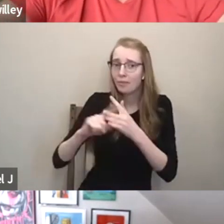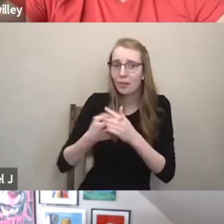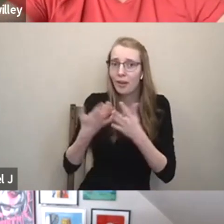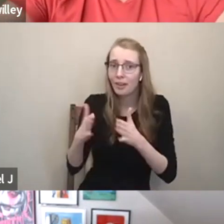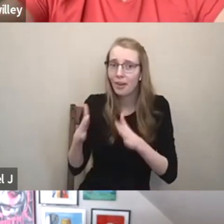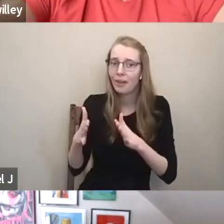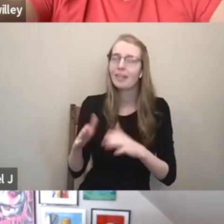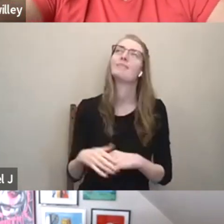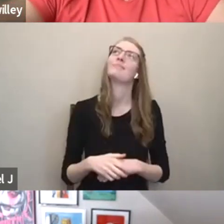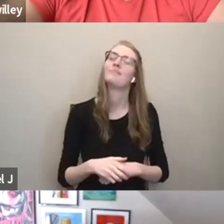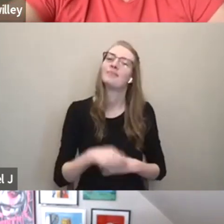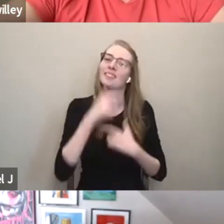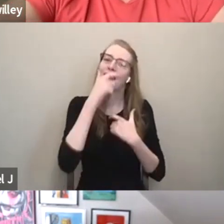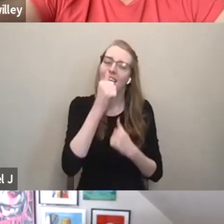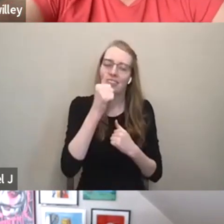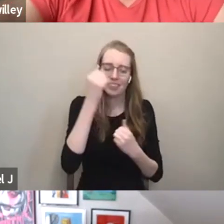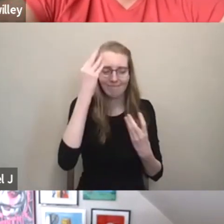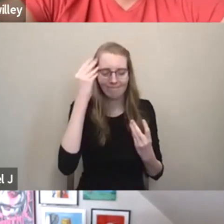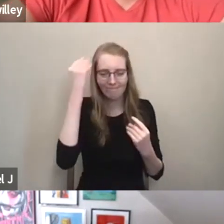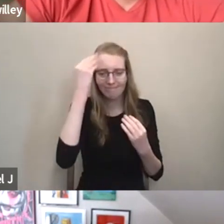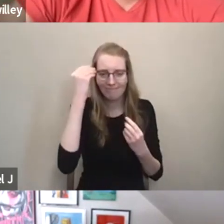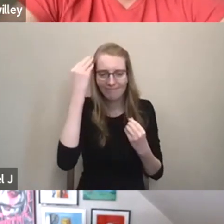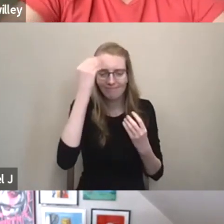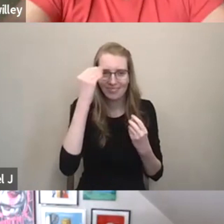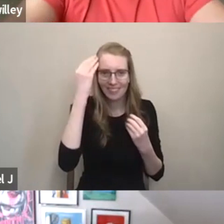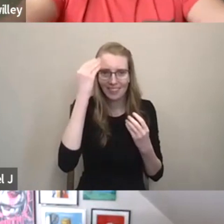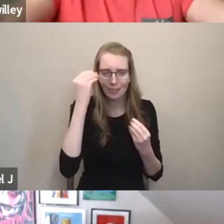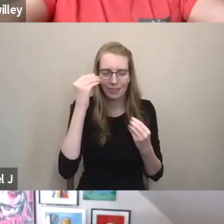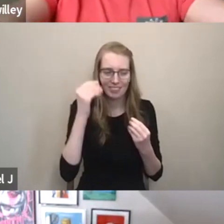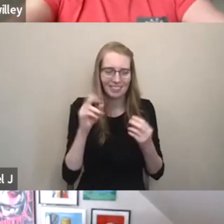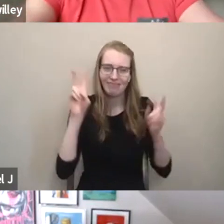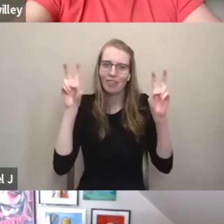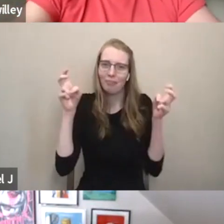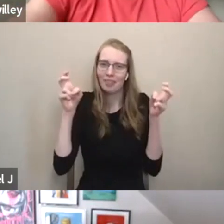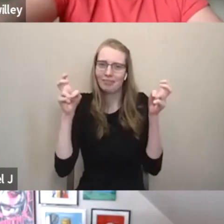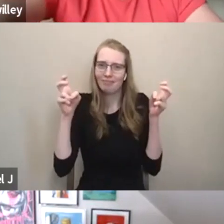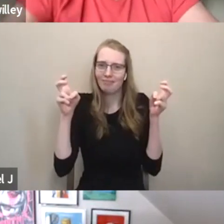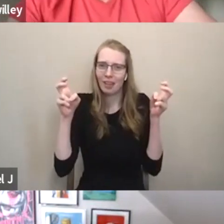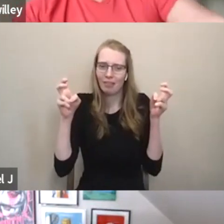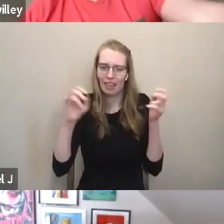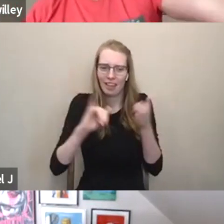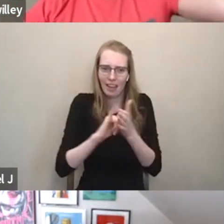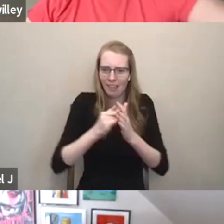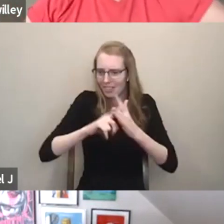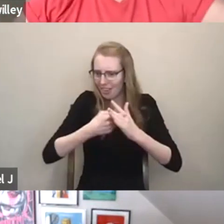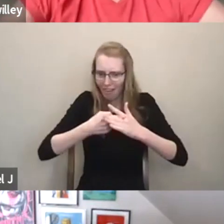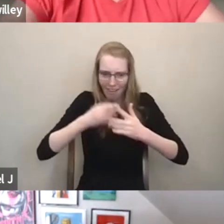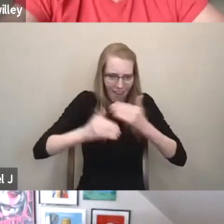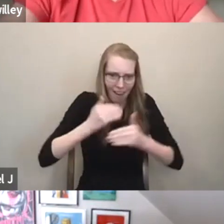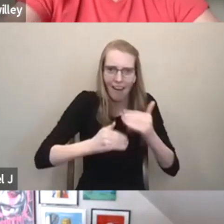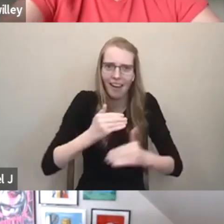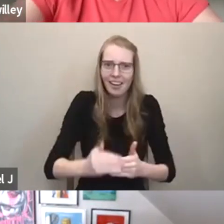It's been interesting to think about this, this kind of breaking in. It really implies this like